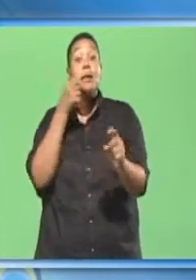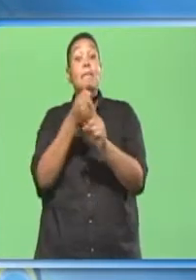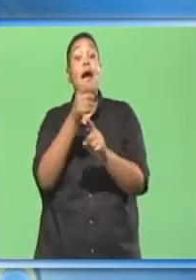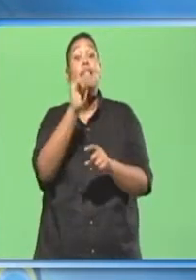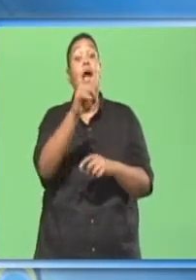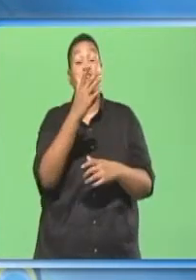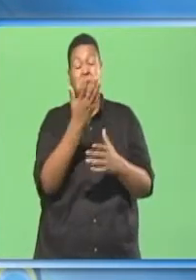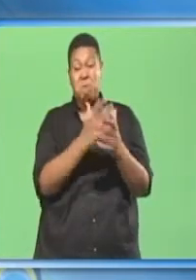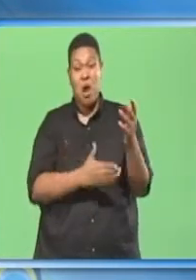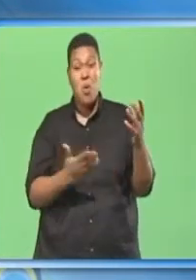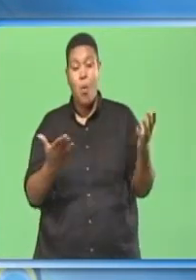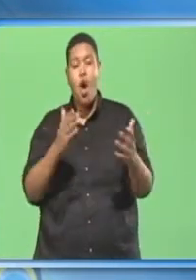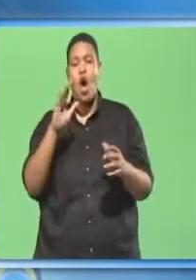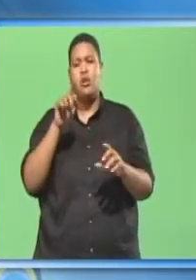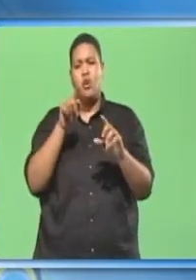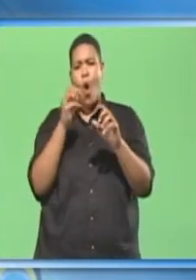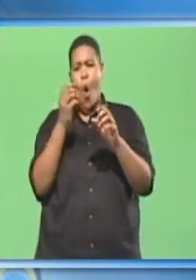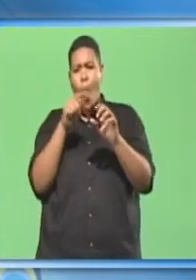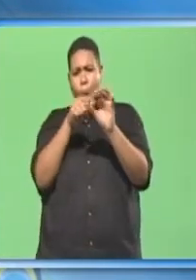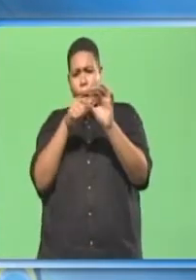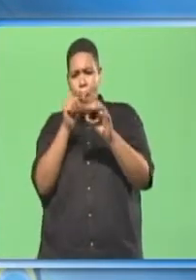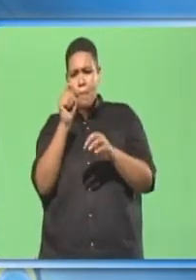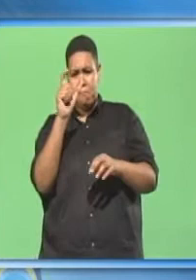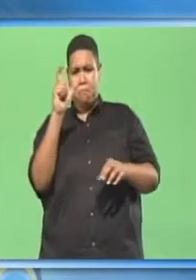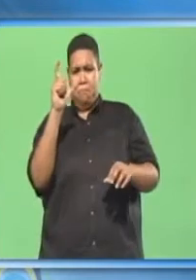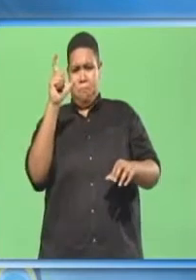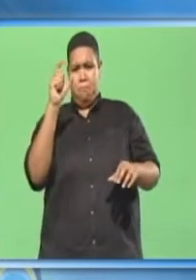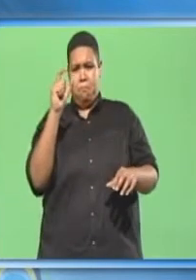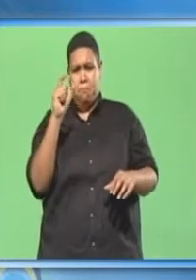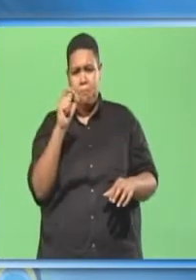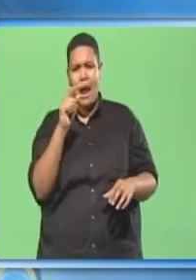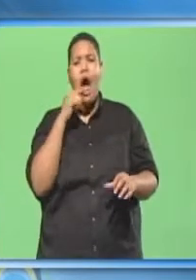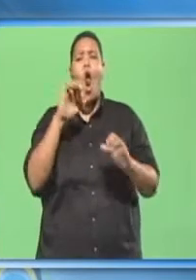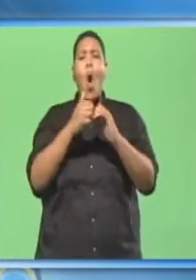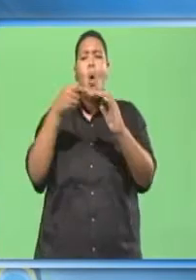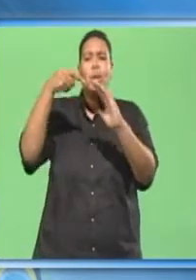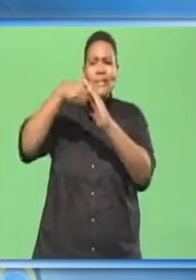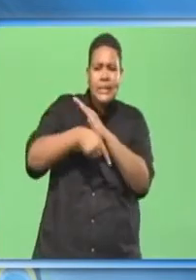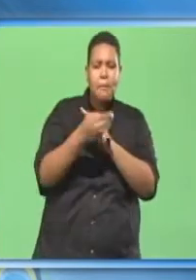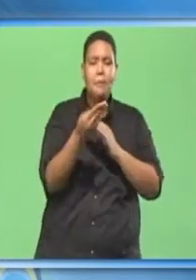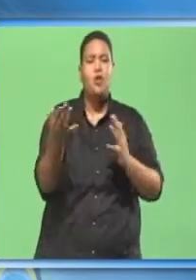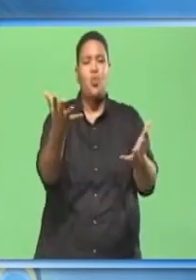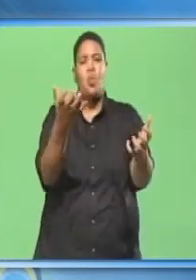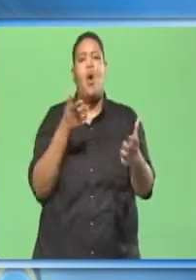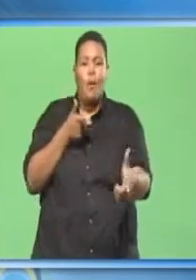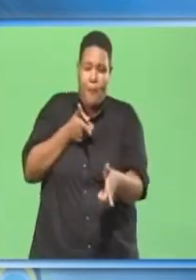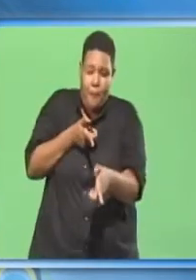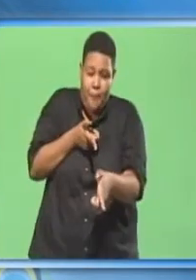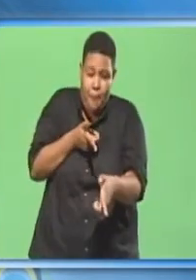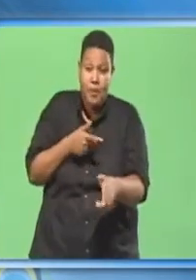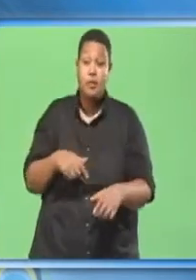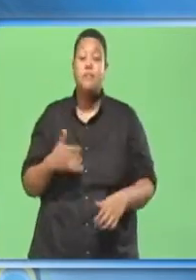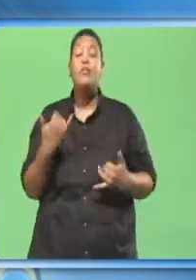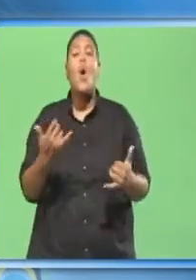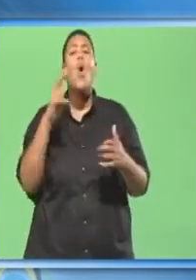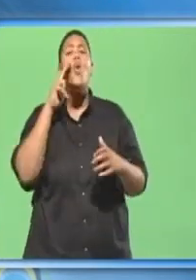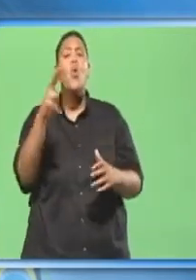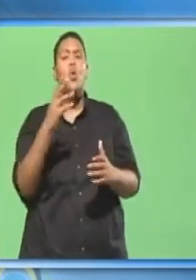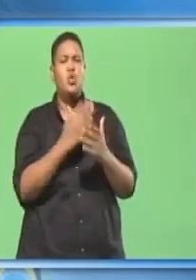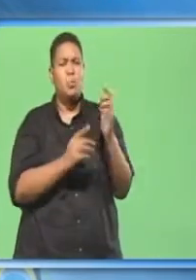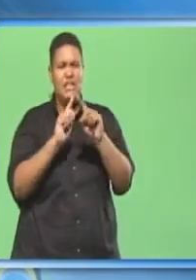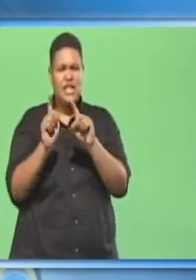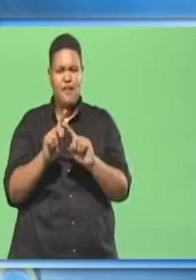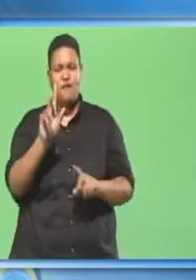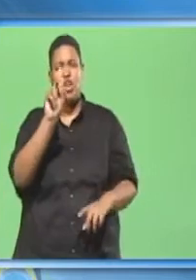bit are the circumference of the hole and the density of the material you want to drill. Let us look at some drill